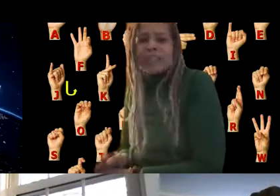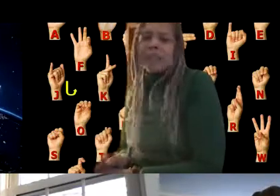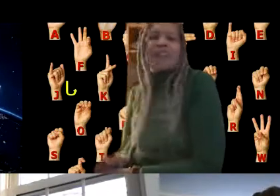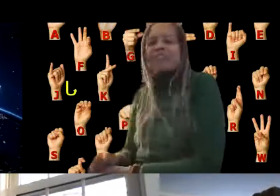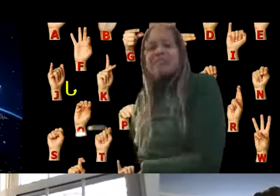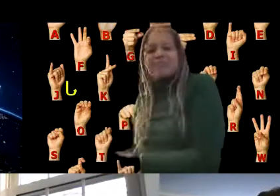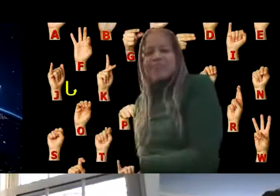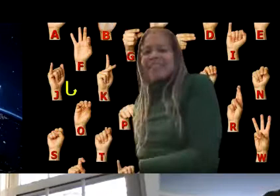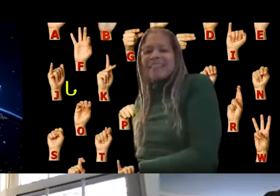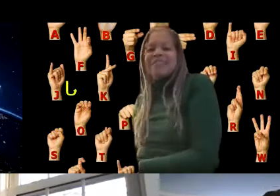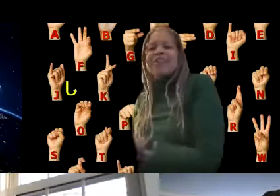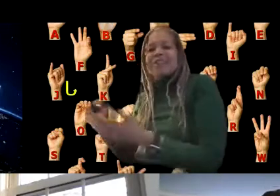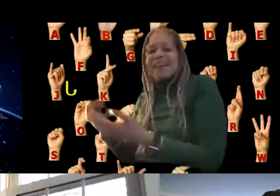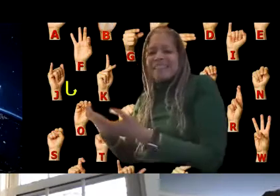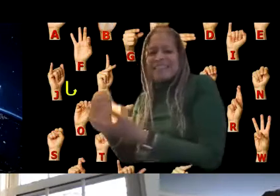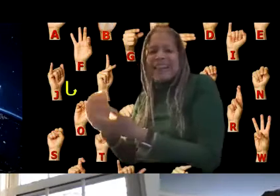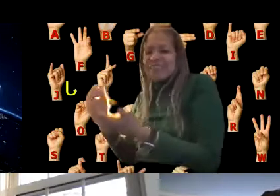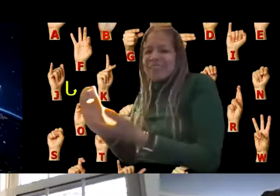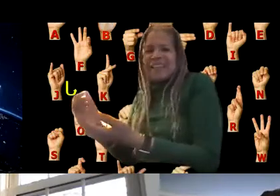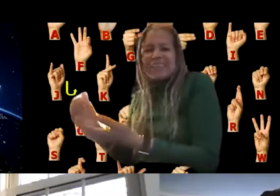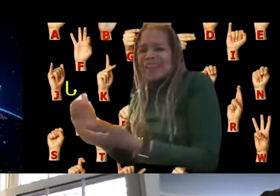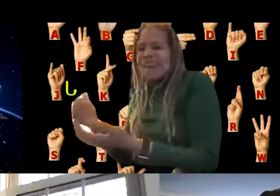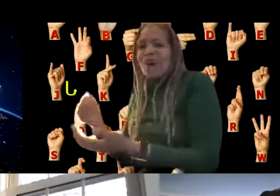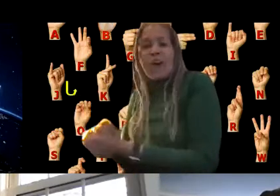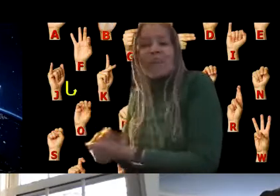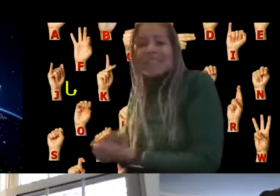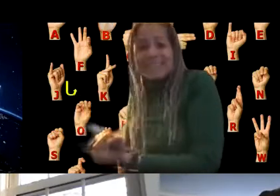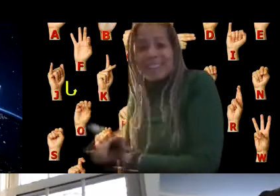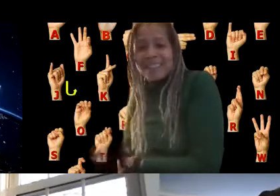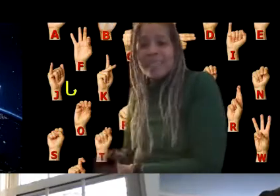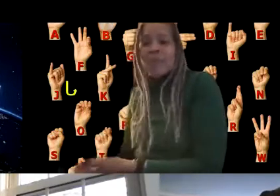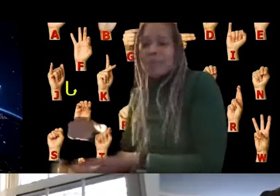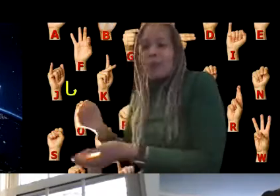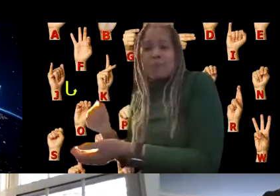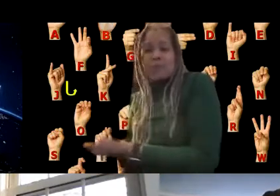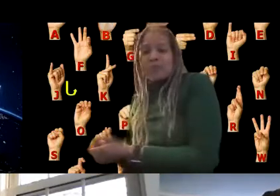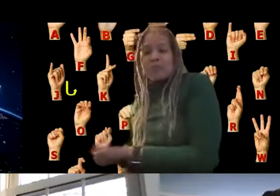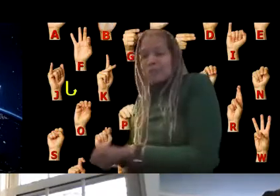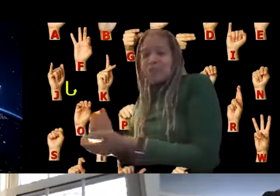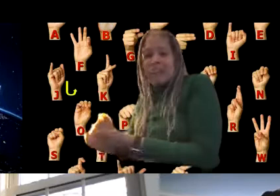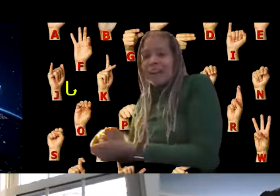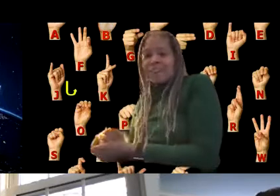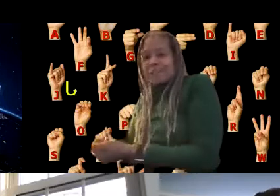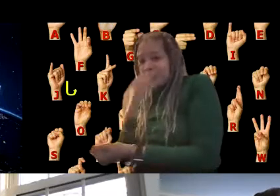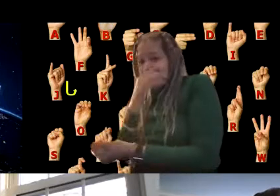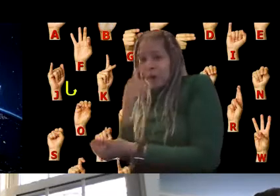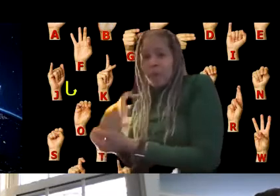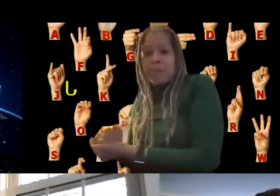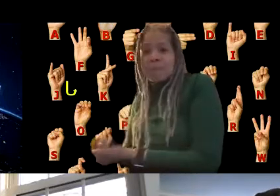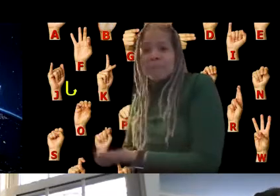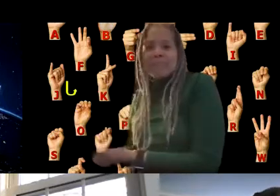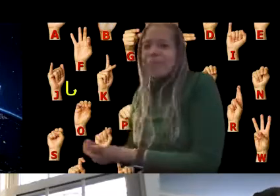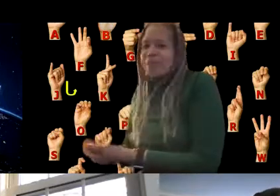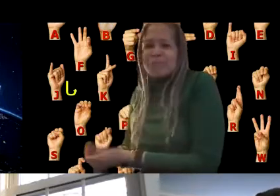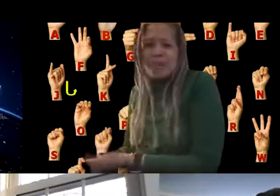don't they smell good? Did you want to eat this? So you got these kind of things where all of a sudden your beautiful little child has brought